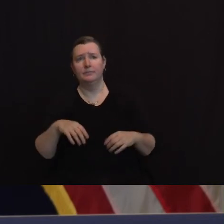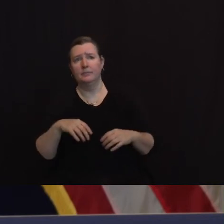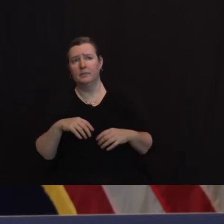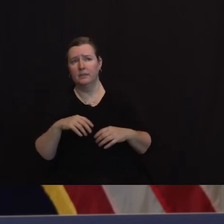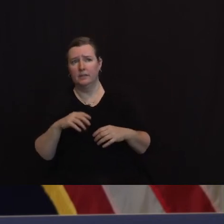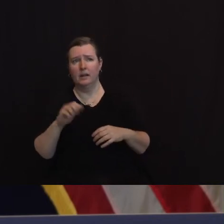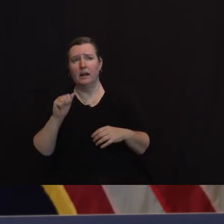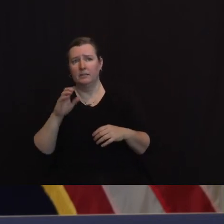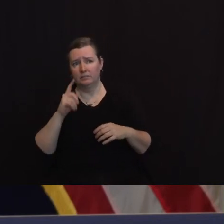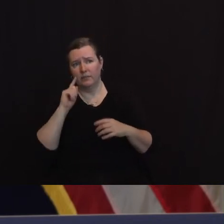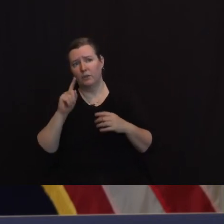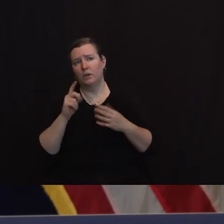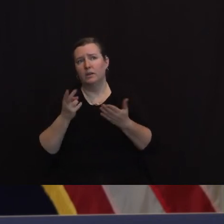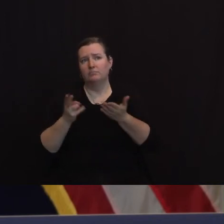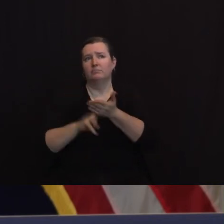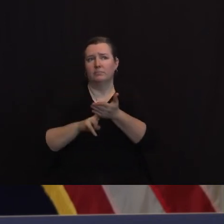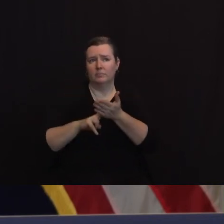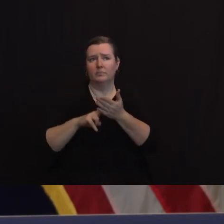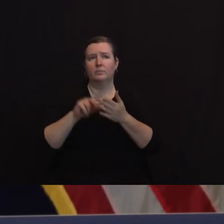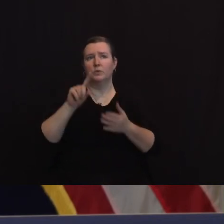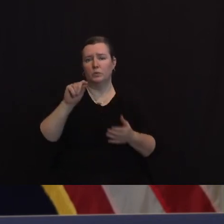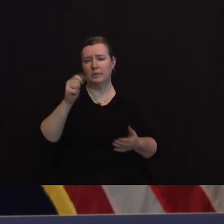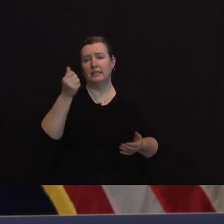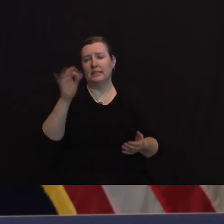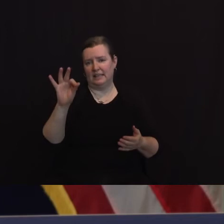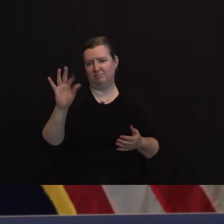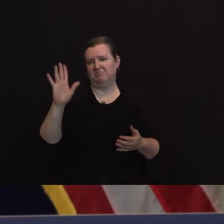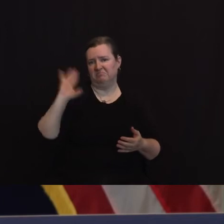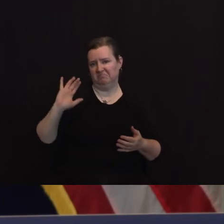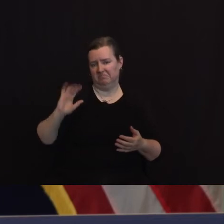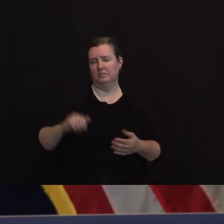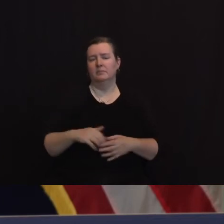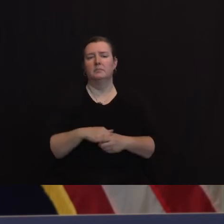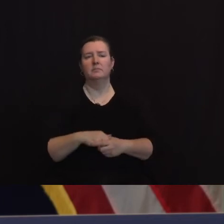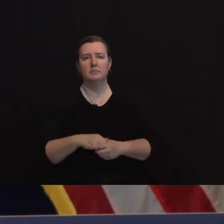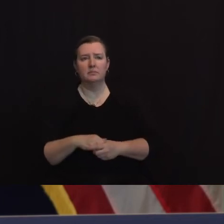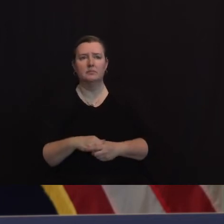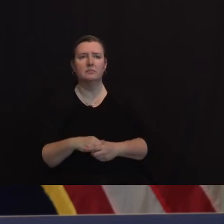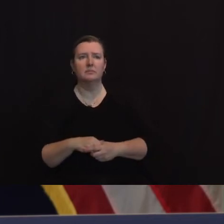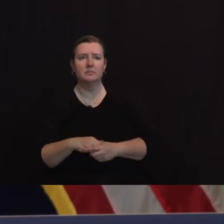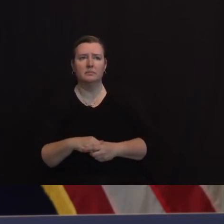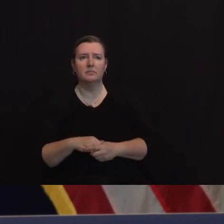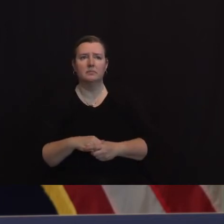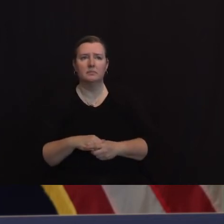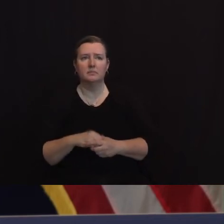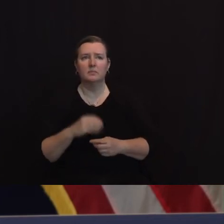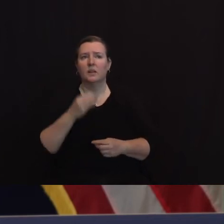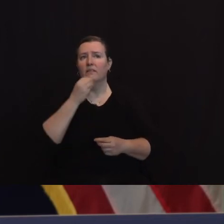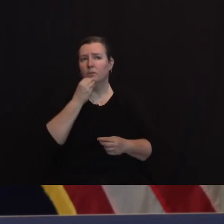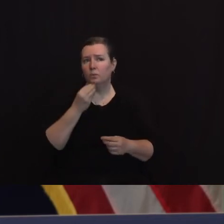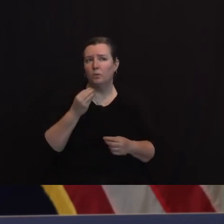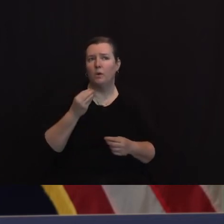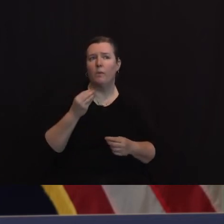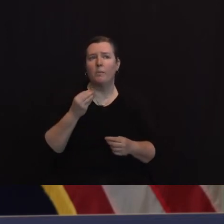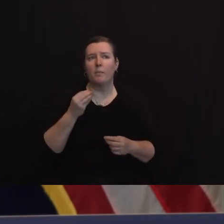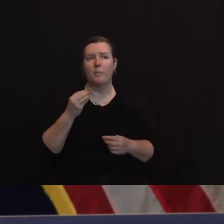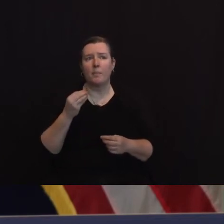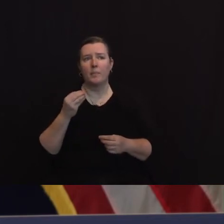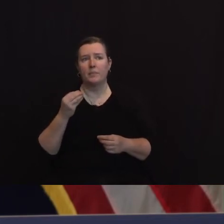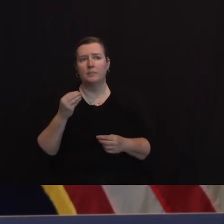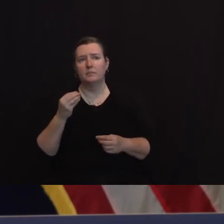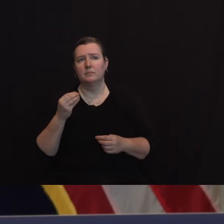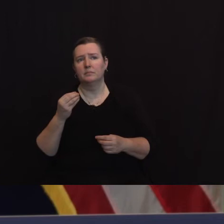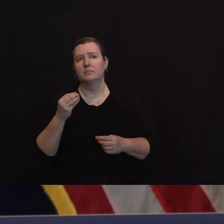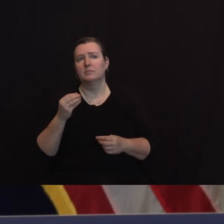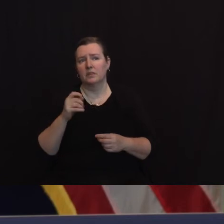this funding establishes a grant program to address food insecurity among students enrolled in public institutions. Another